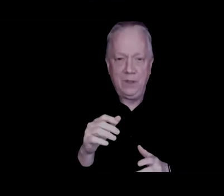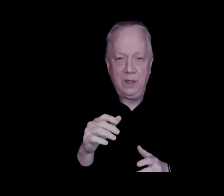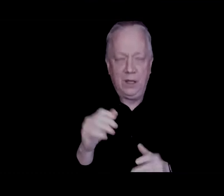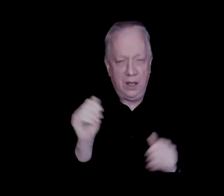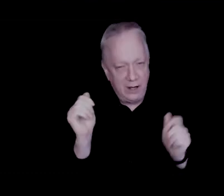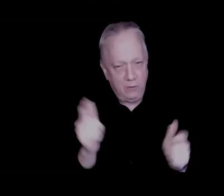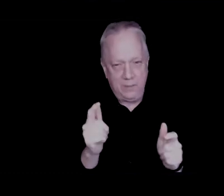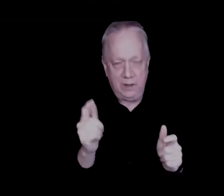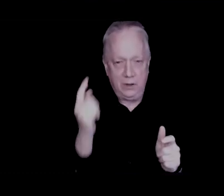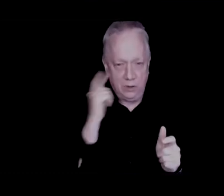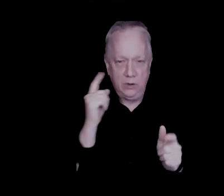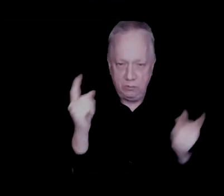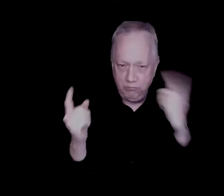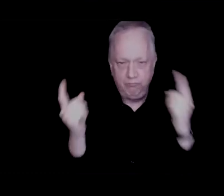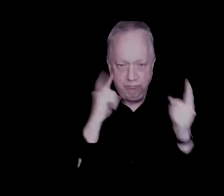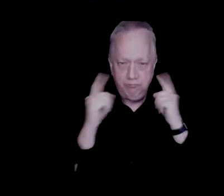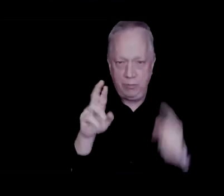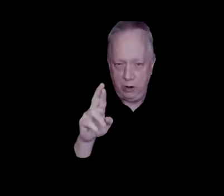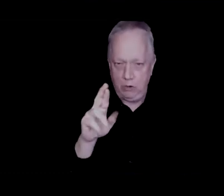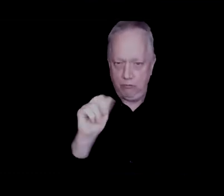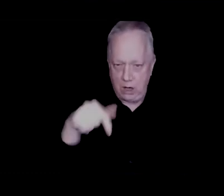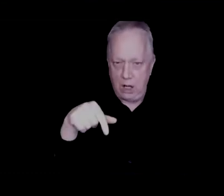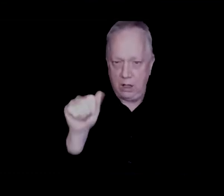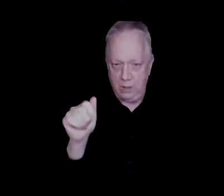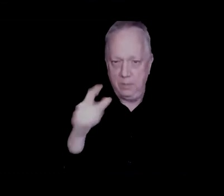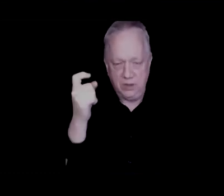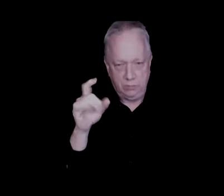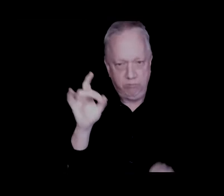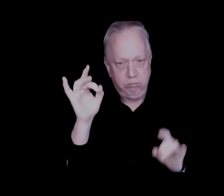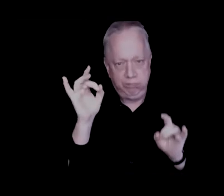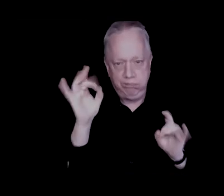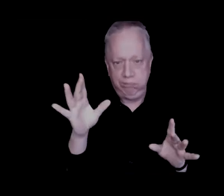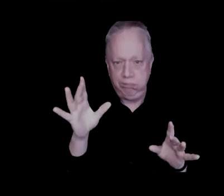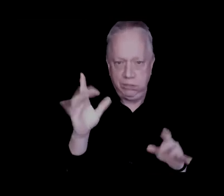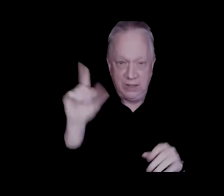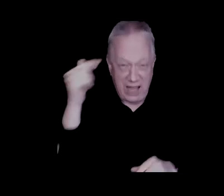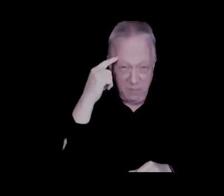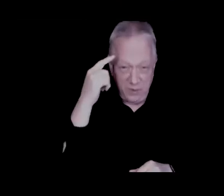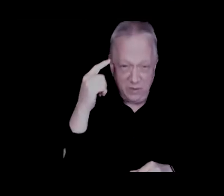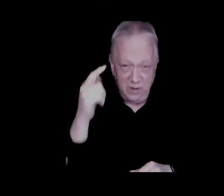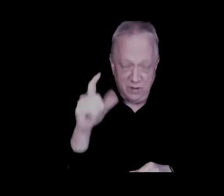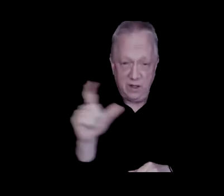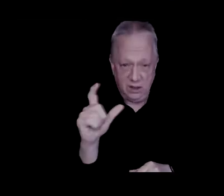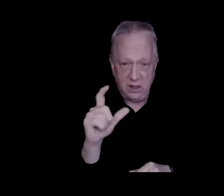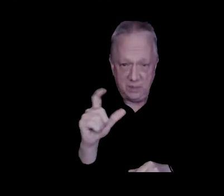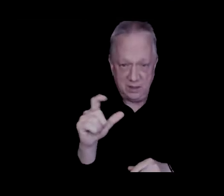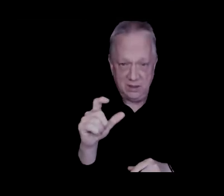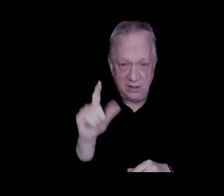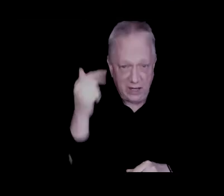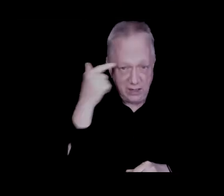everybody heard about Raqqa because it was the capital of the Islamic